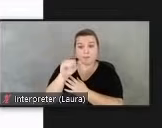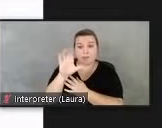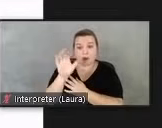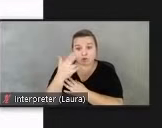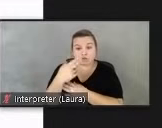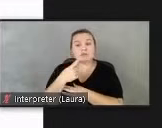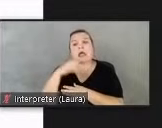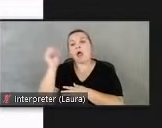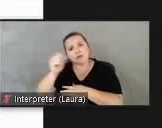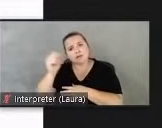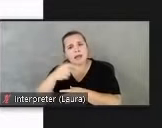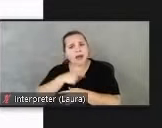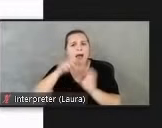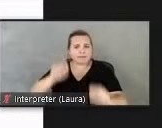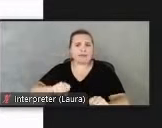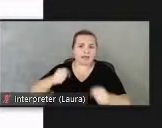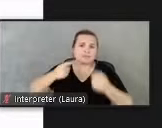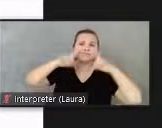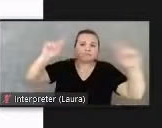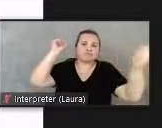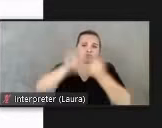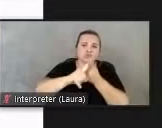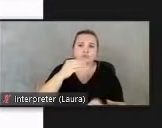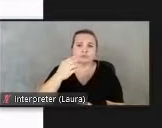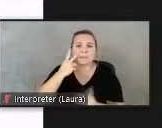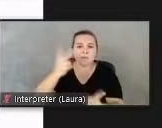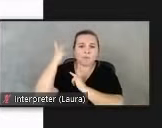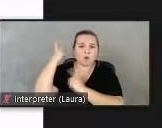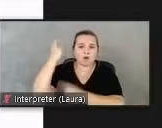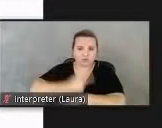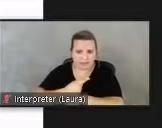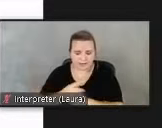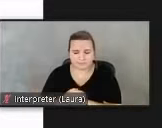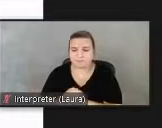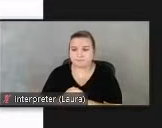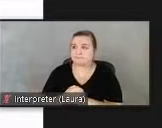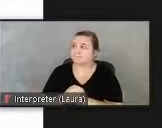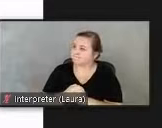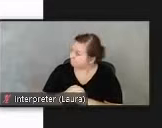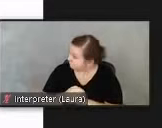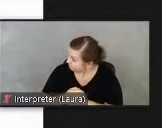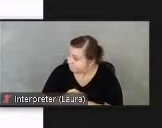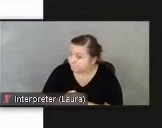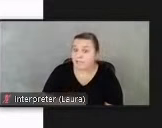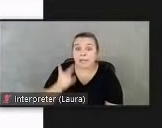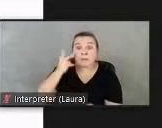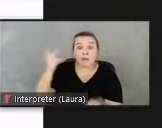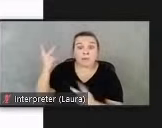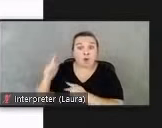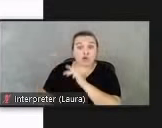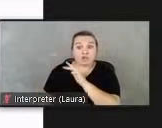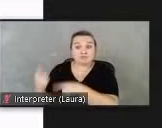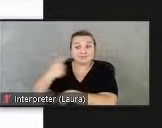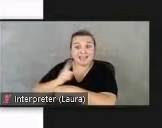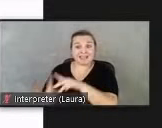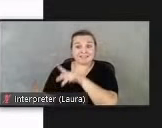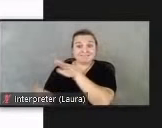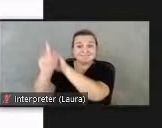yeah, I can make it to Memorial Day. I can make it to Memorial Day. Well, Memorial Day came and went. We're unsure.